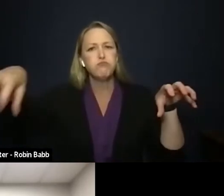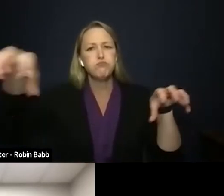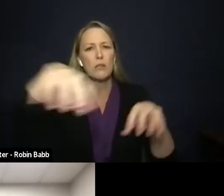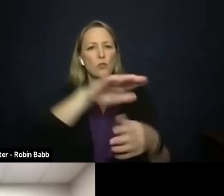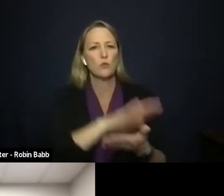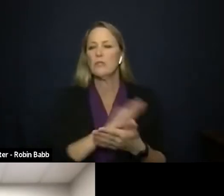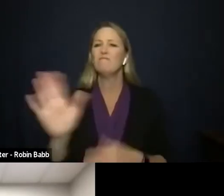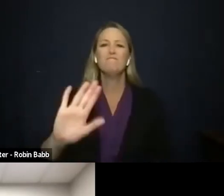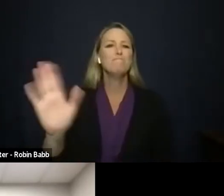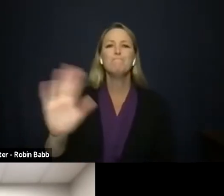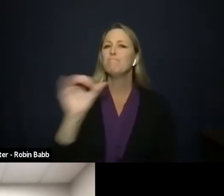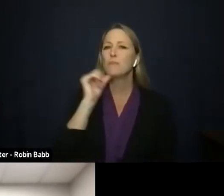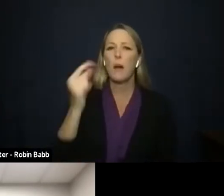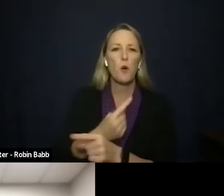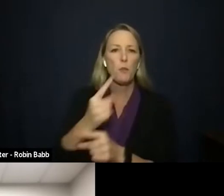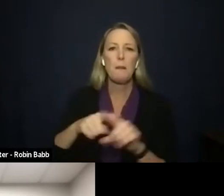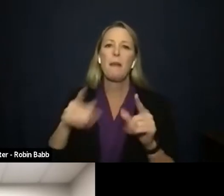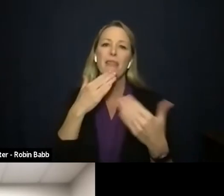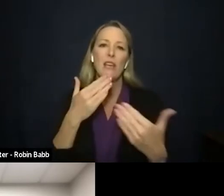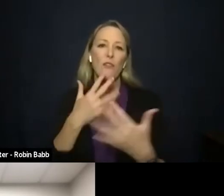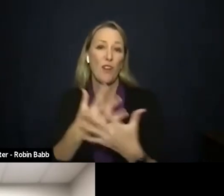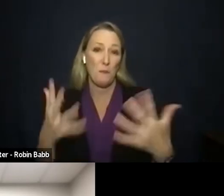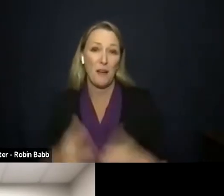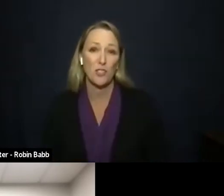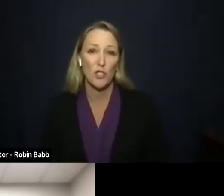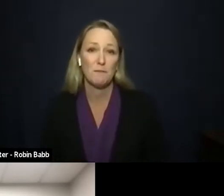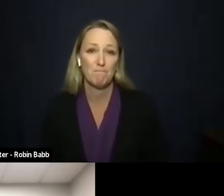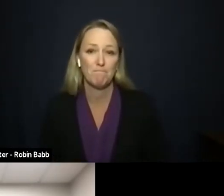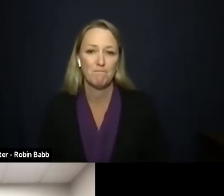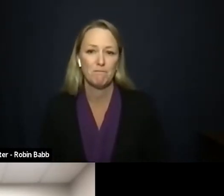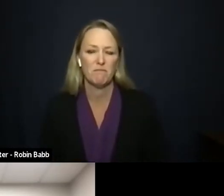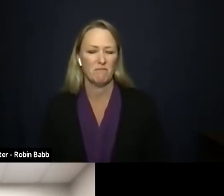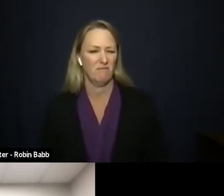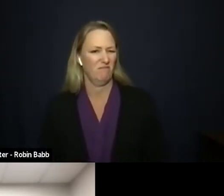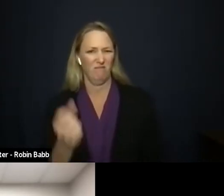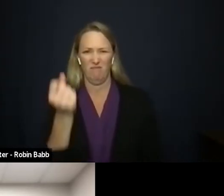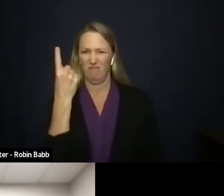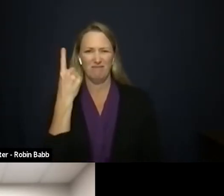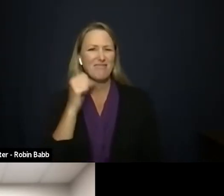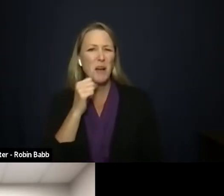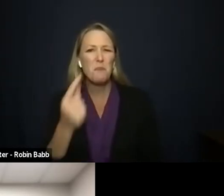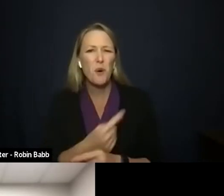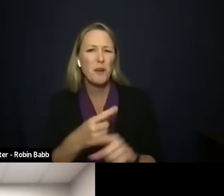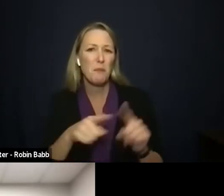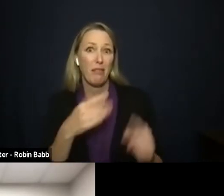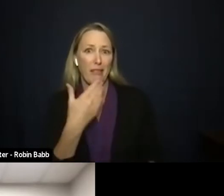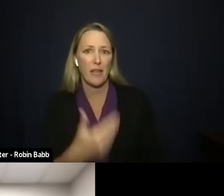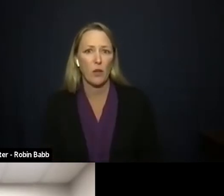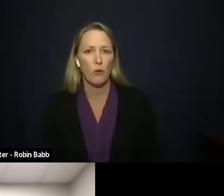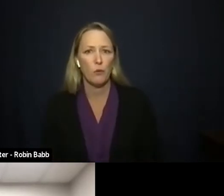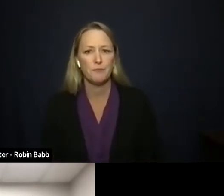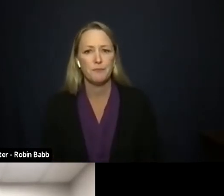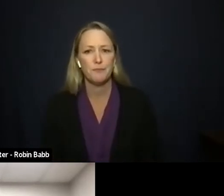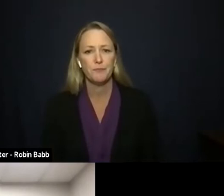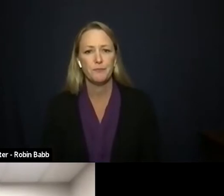appropriate um but thank you very much i understand what's not appropriate but thank you